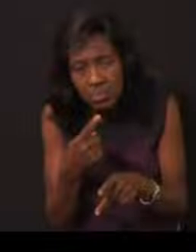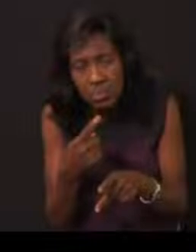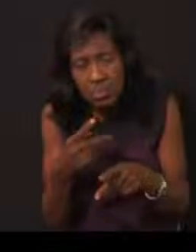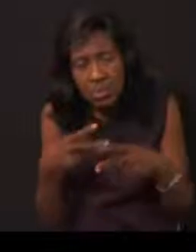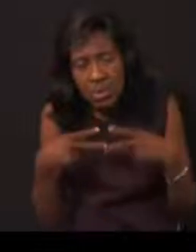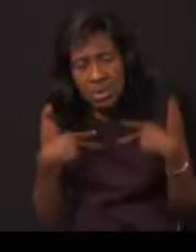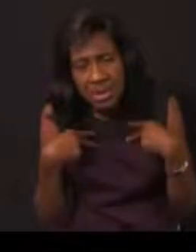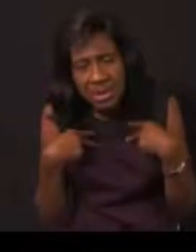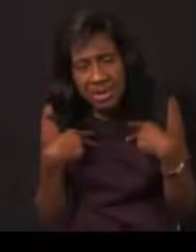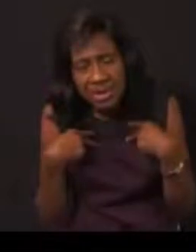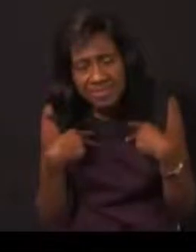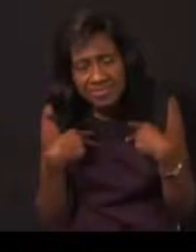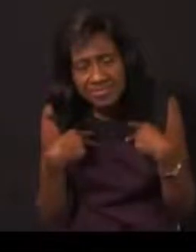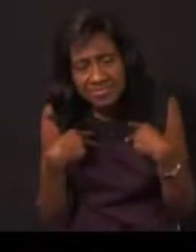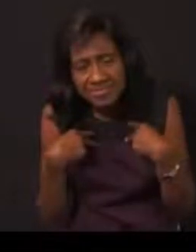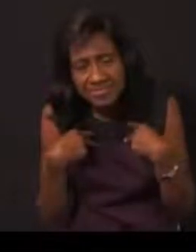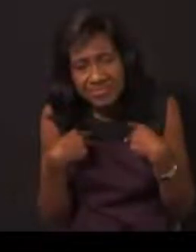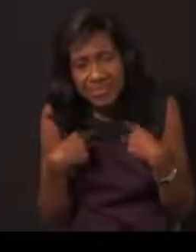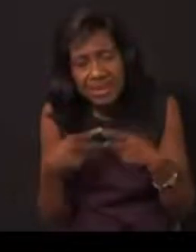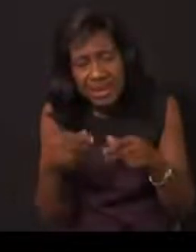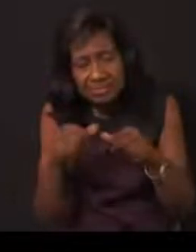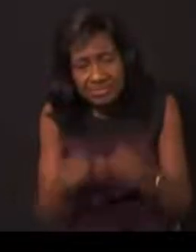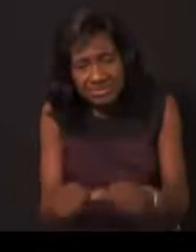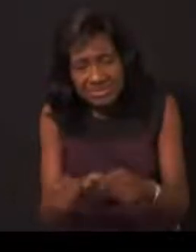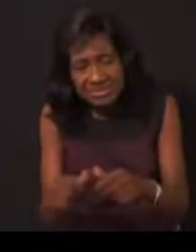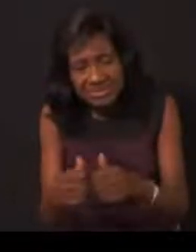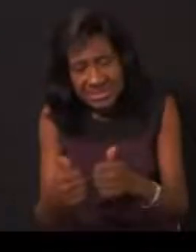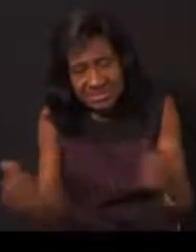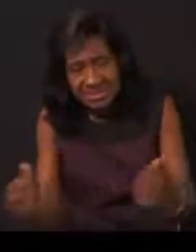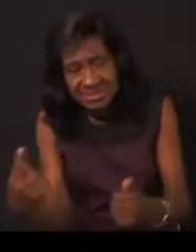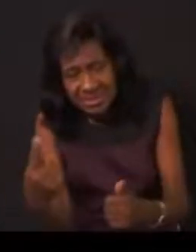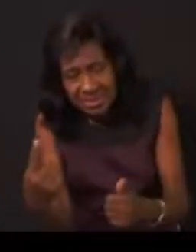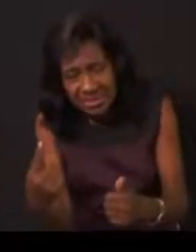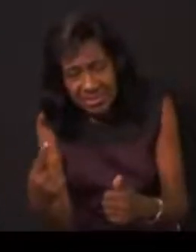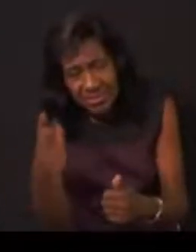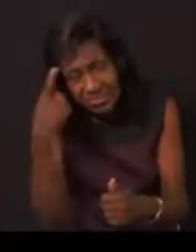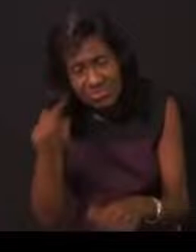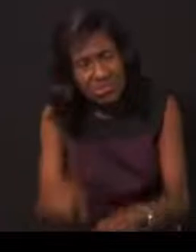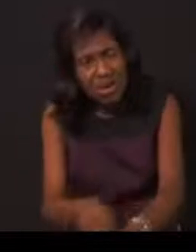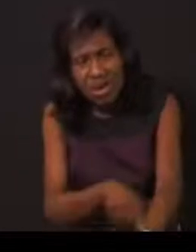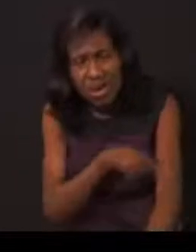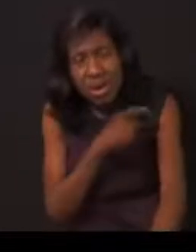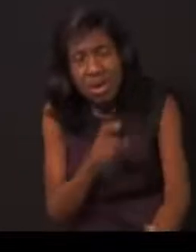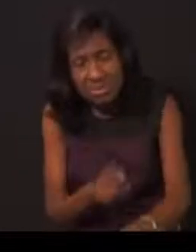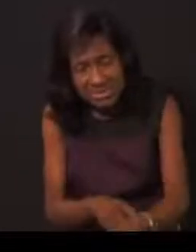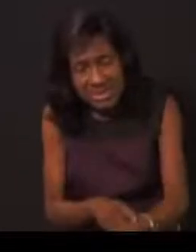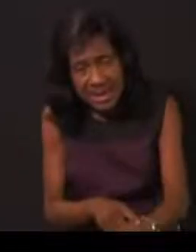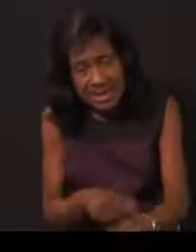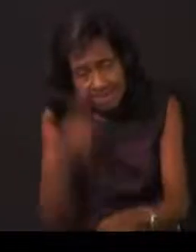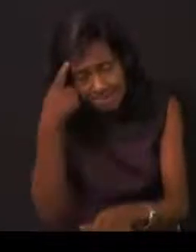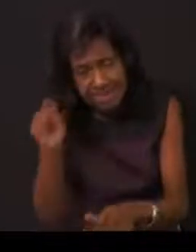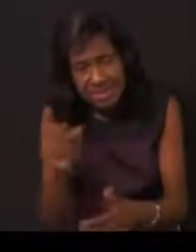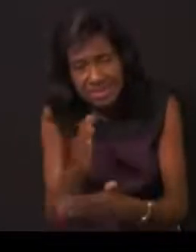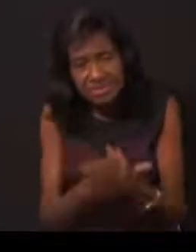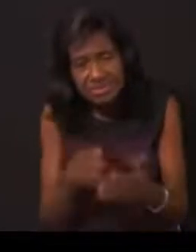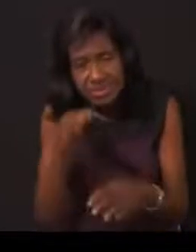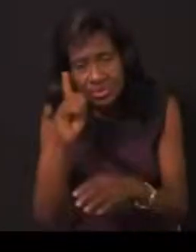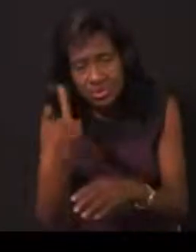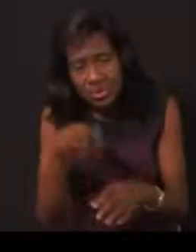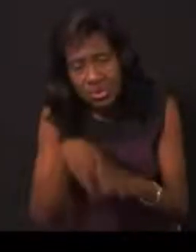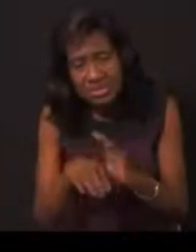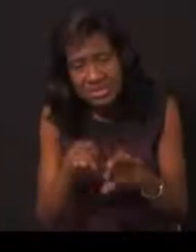lockdown because somebody's been positive at the end of an isolation period. We'll be looking to do that as soon as we can early next